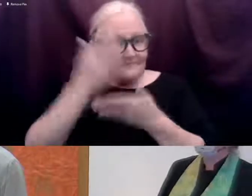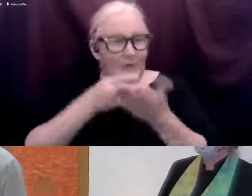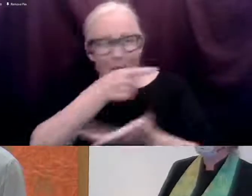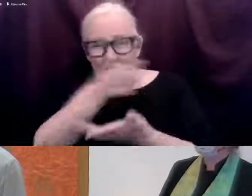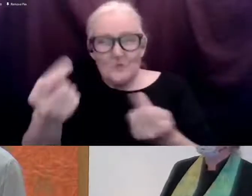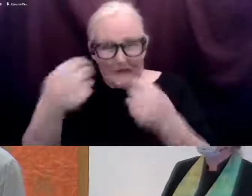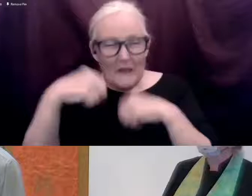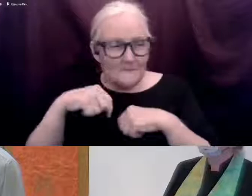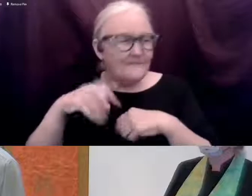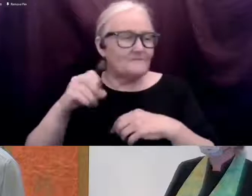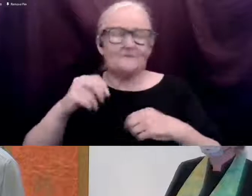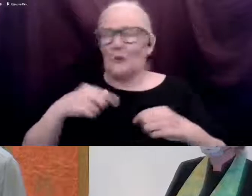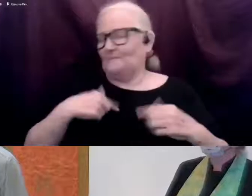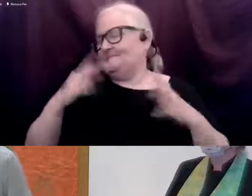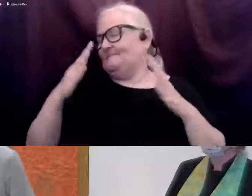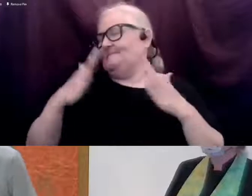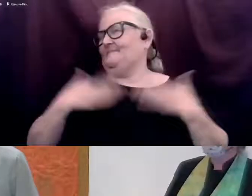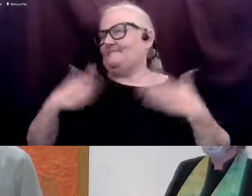years. You